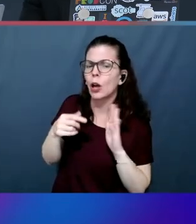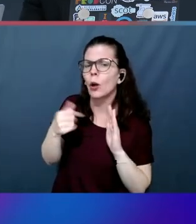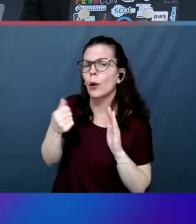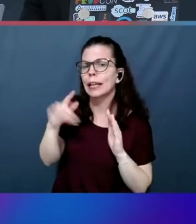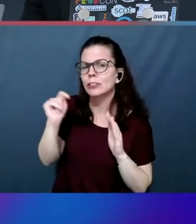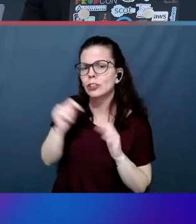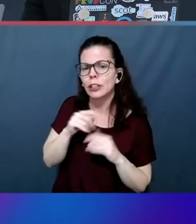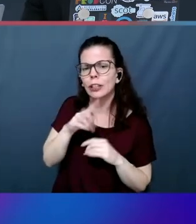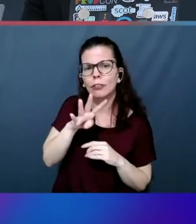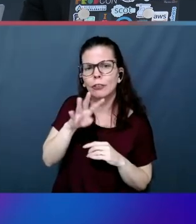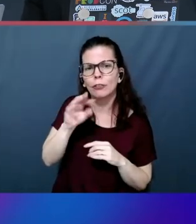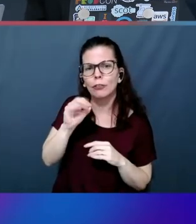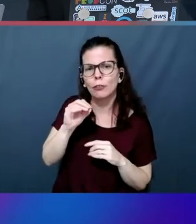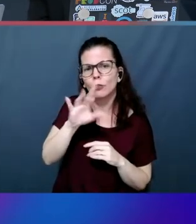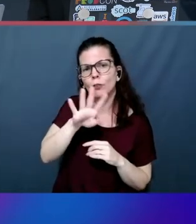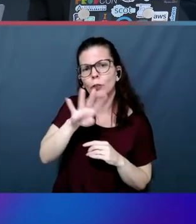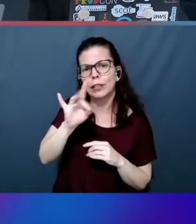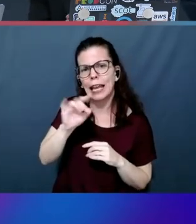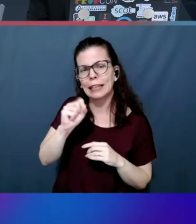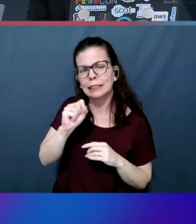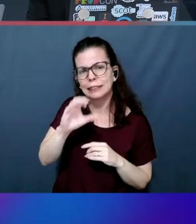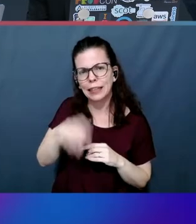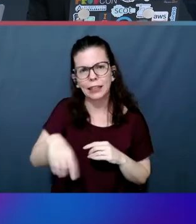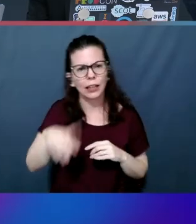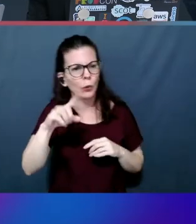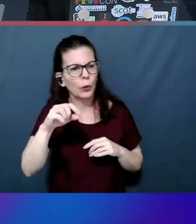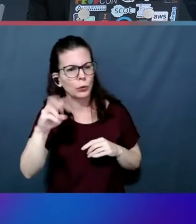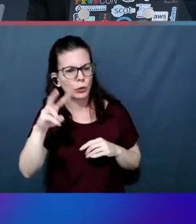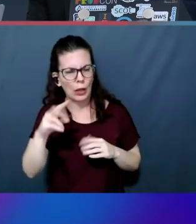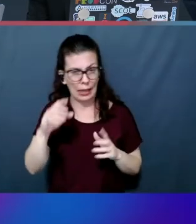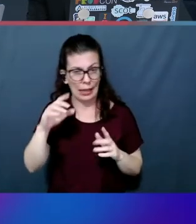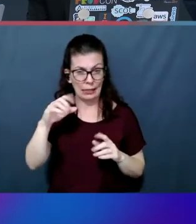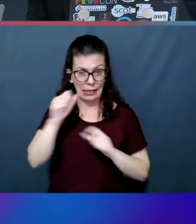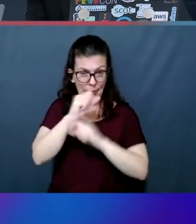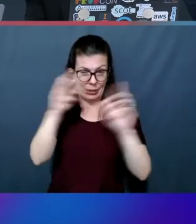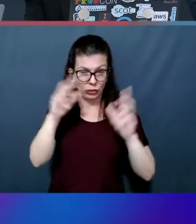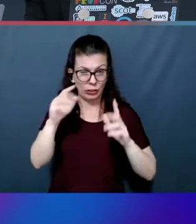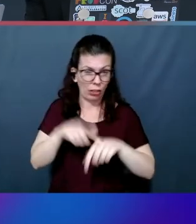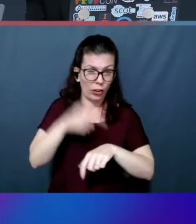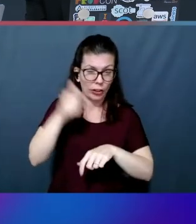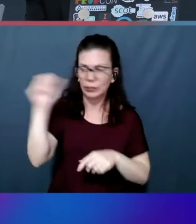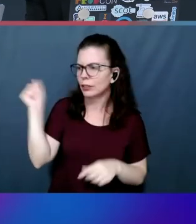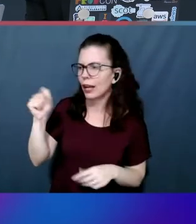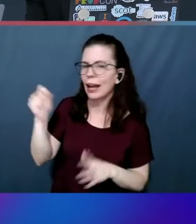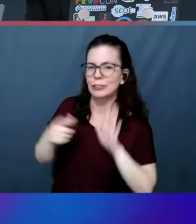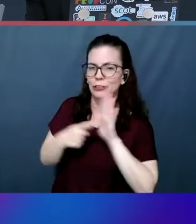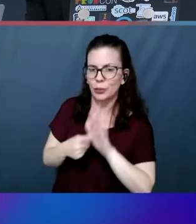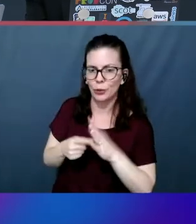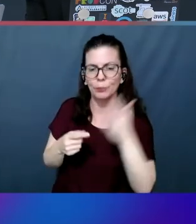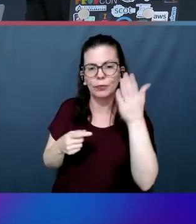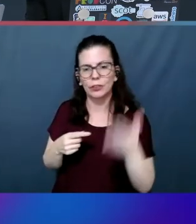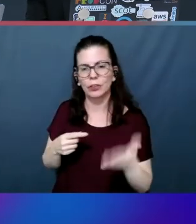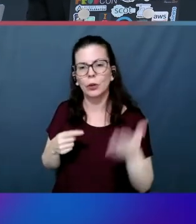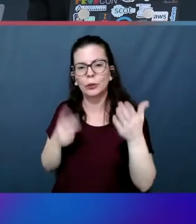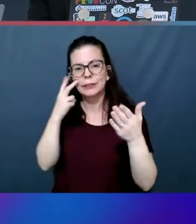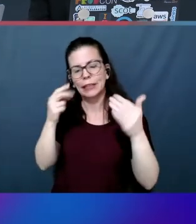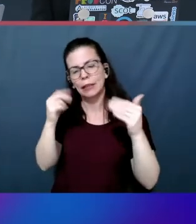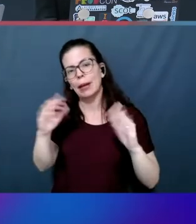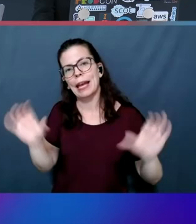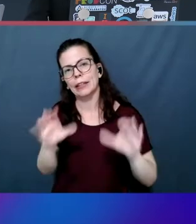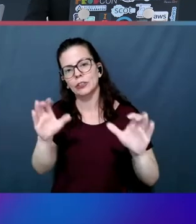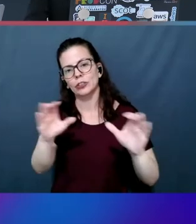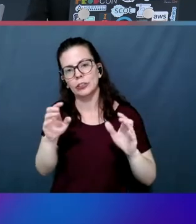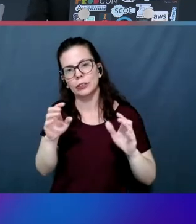Yep. I'm imagining the full transcript was much longer, right? Exactly, and I can show you that, right? So here you have finally the action item as well with the details